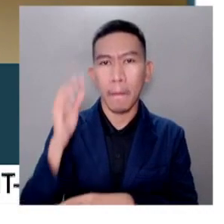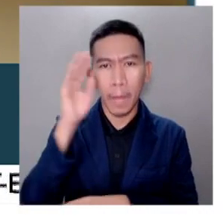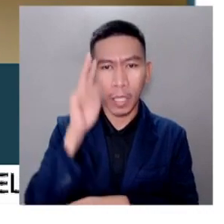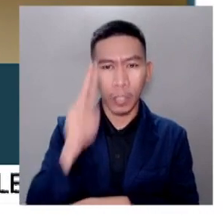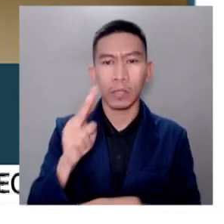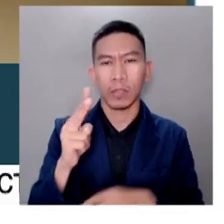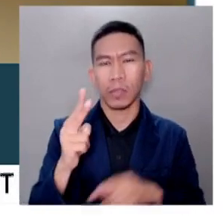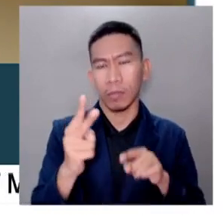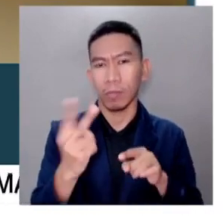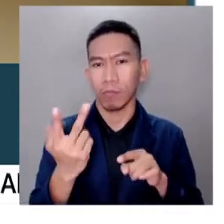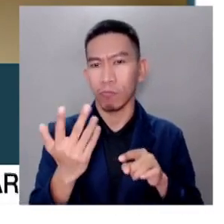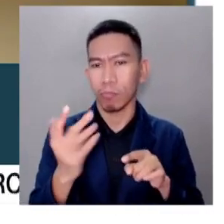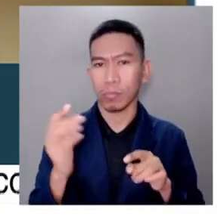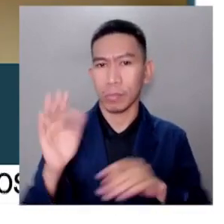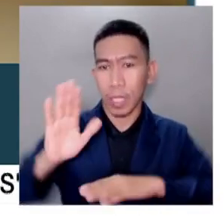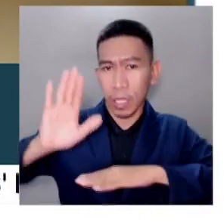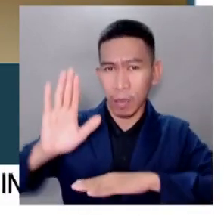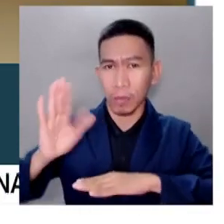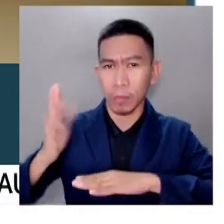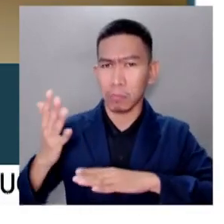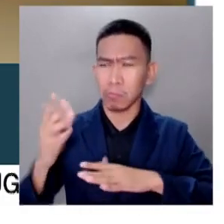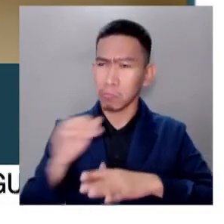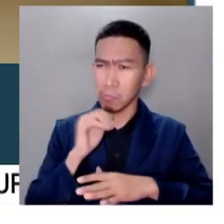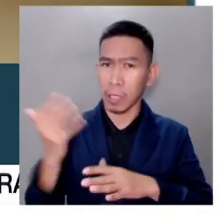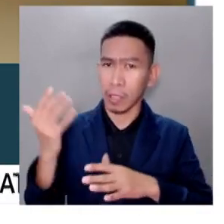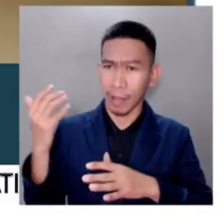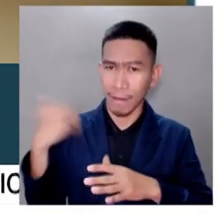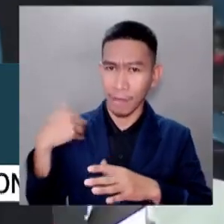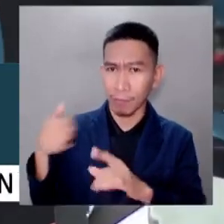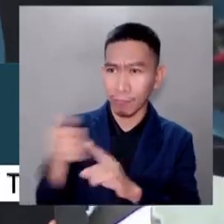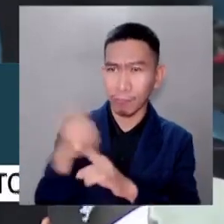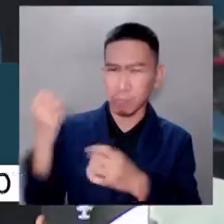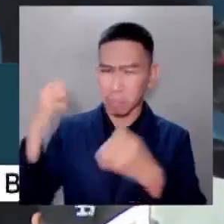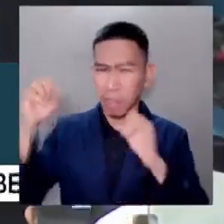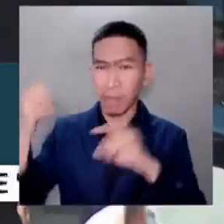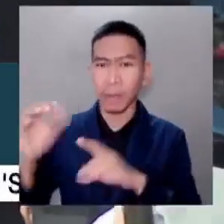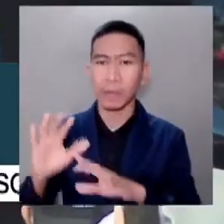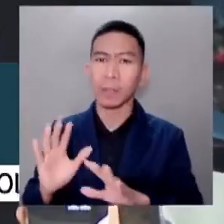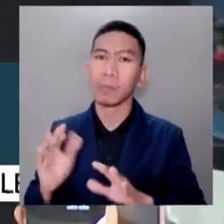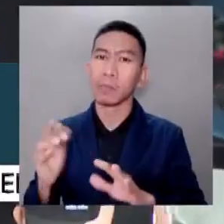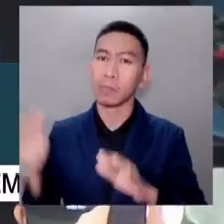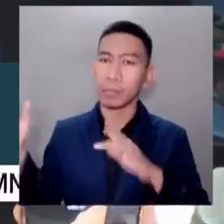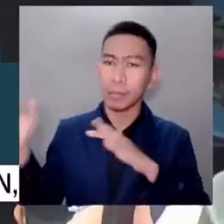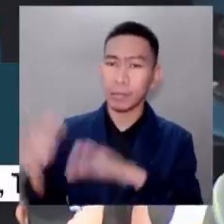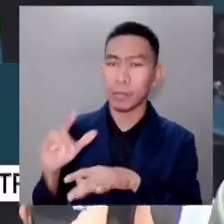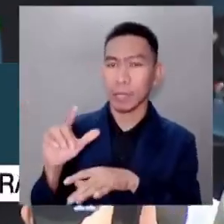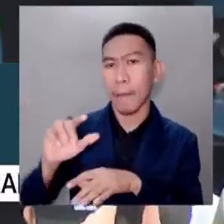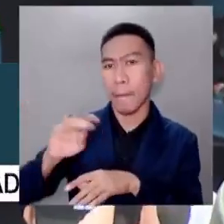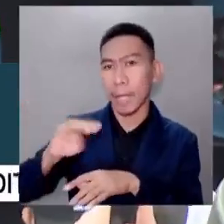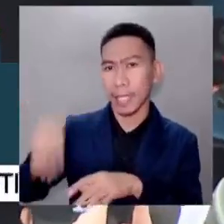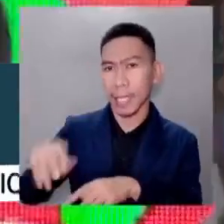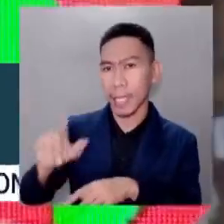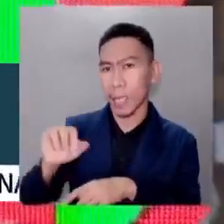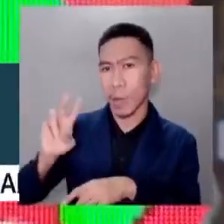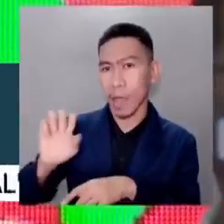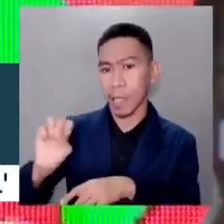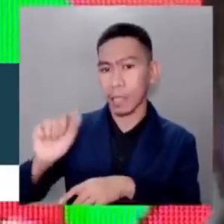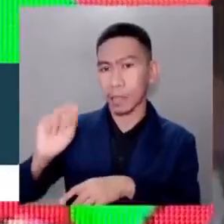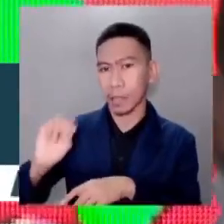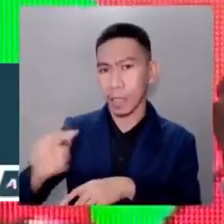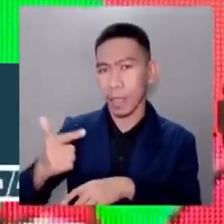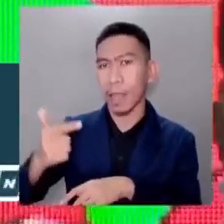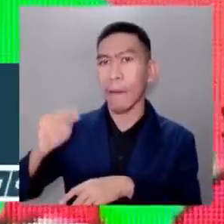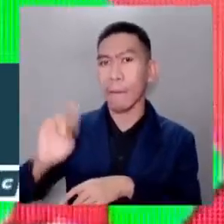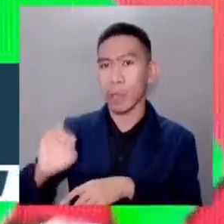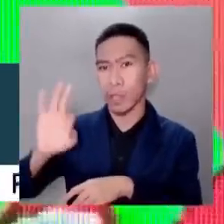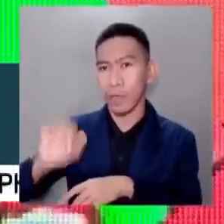chaos and violence. The group will hold an assembly tomorrow at the Liwasang Bonifacio in Manila. Reyes also denied their group will march towards